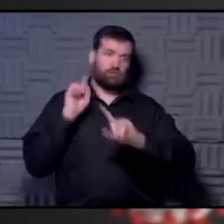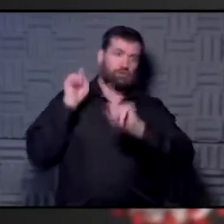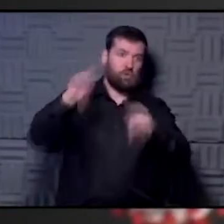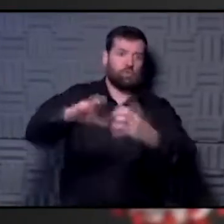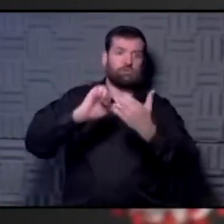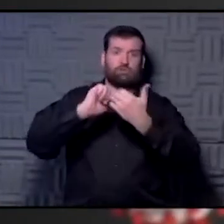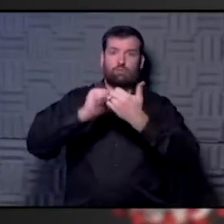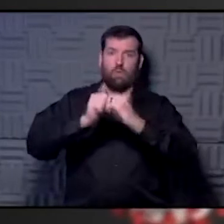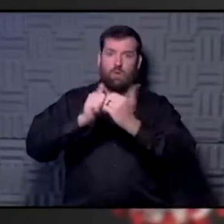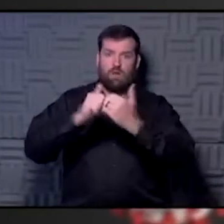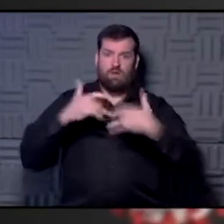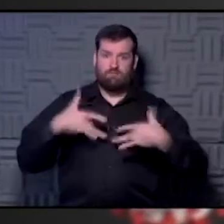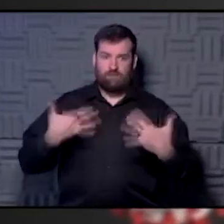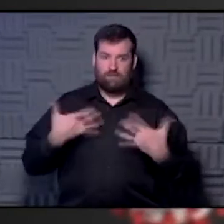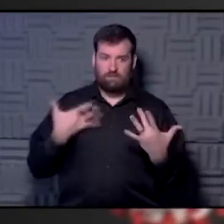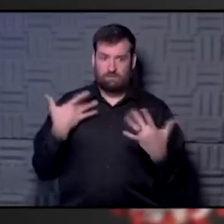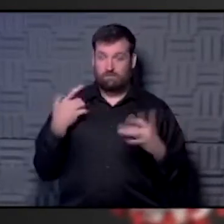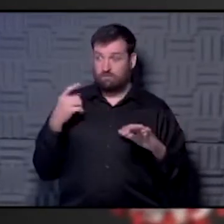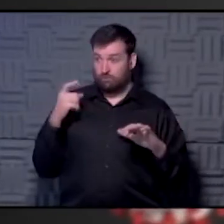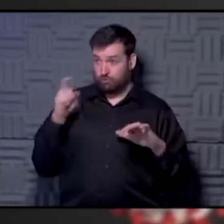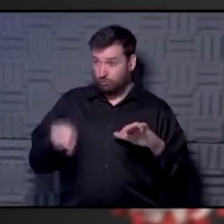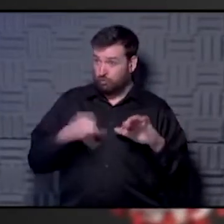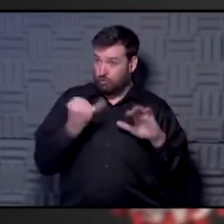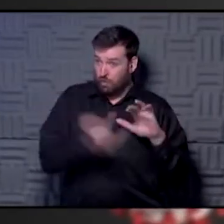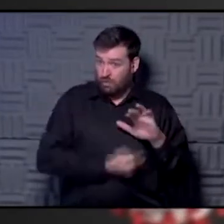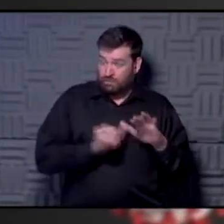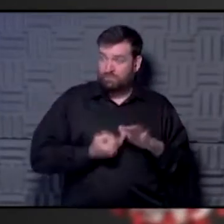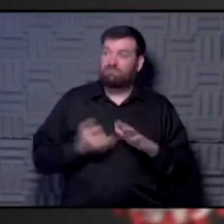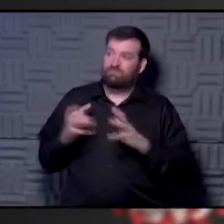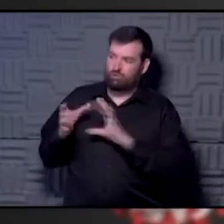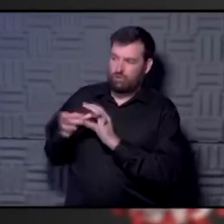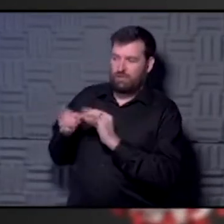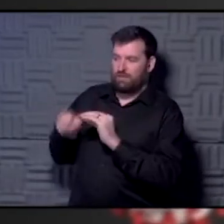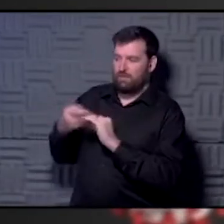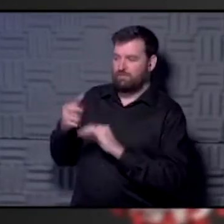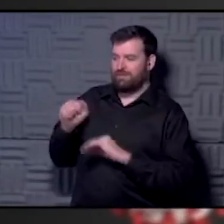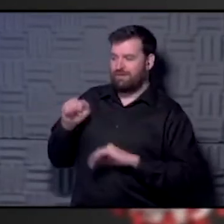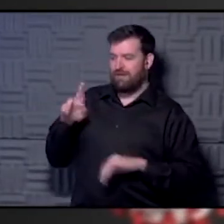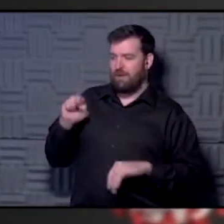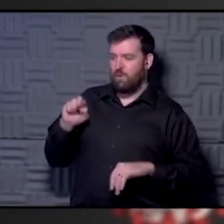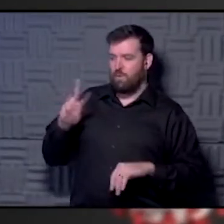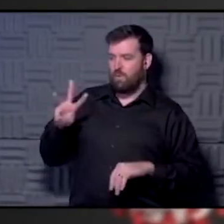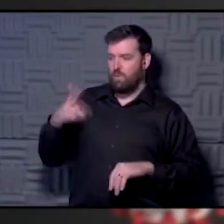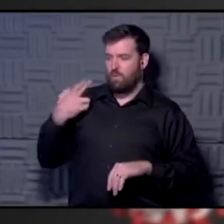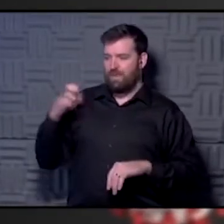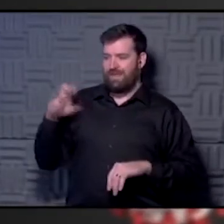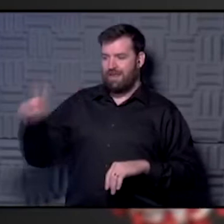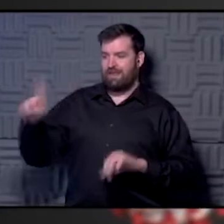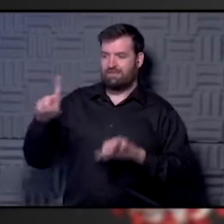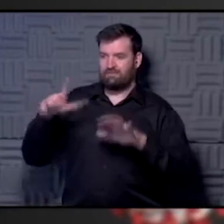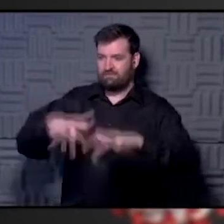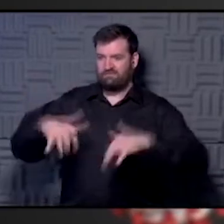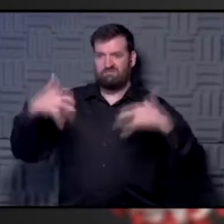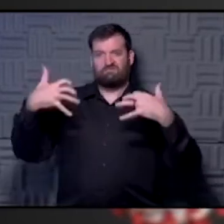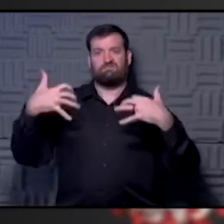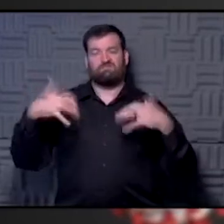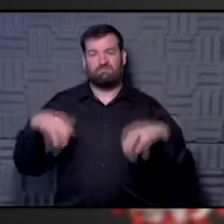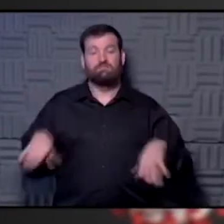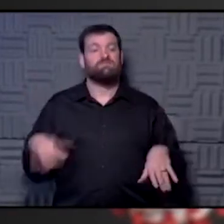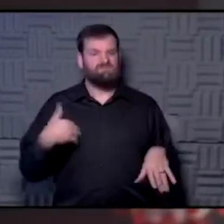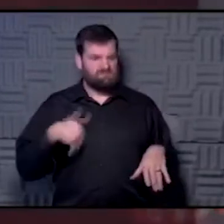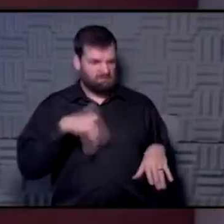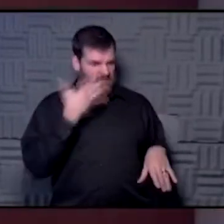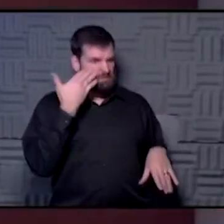should they quarantine? Okay, we're talking about Arrowhead Stadium sporting. Yeah, so I think we know